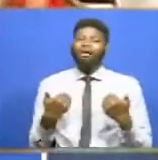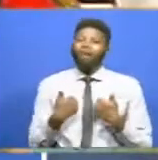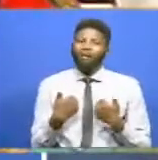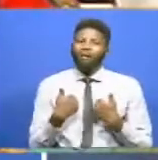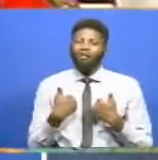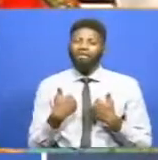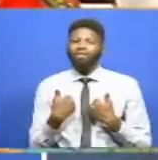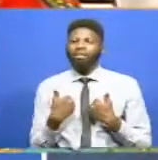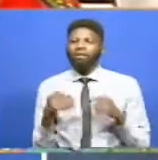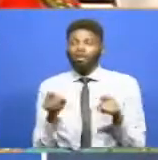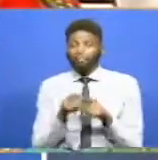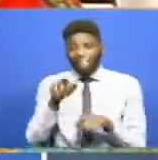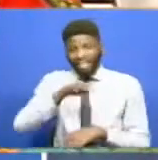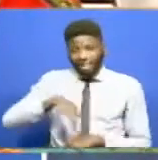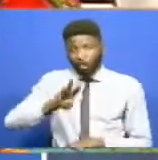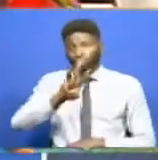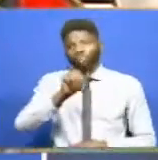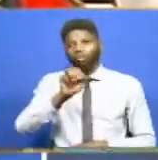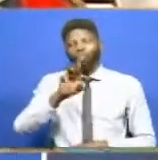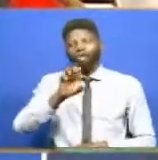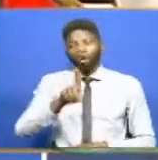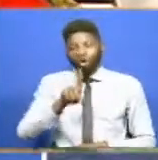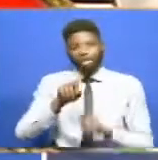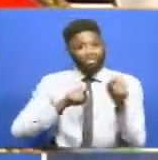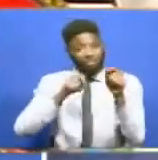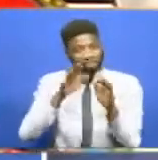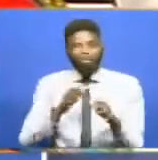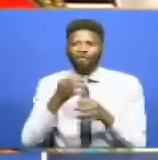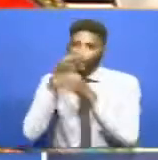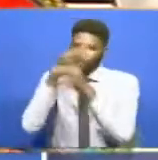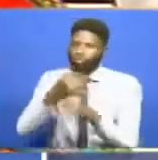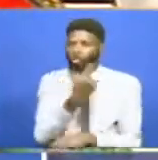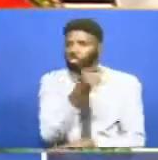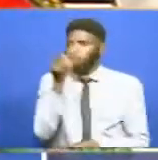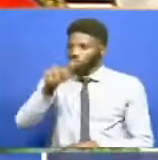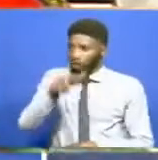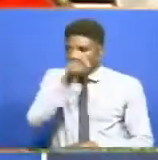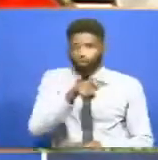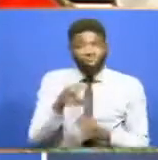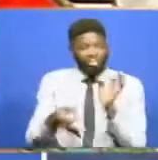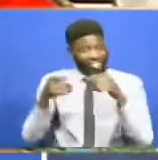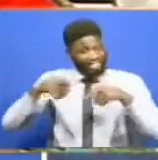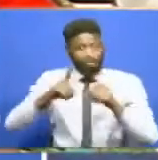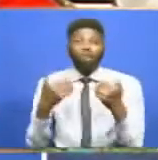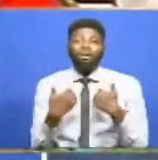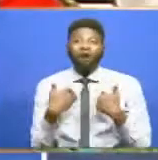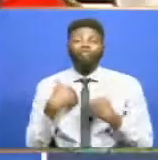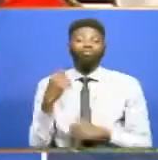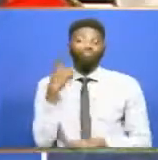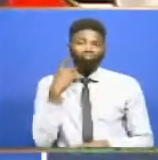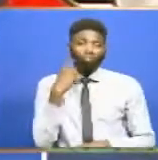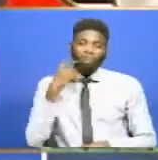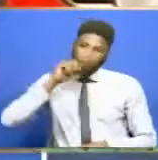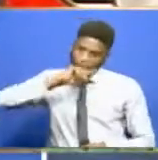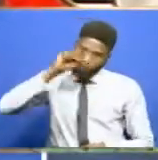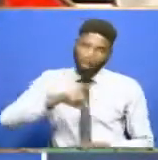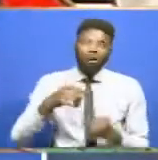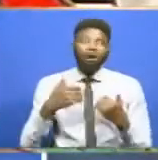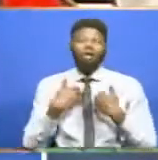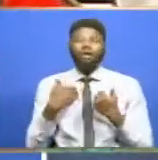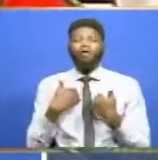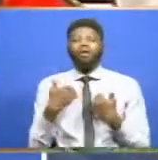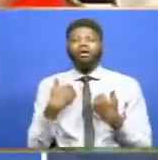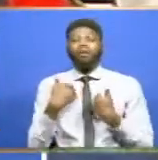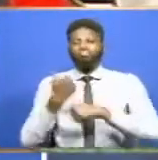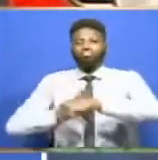the area wards admins forcing each and every person, if you had a shop, to have a hand washing